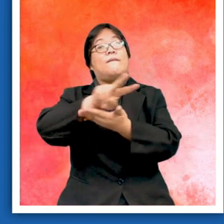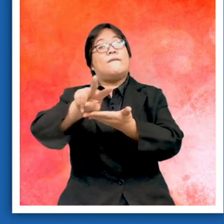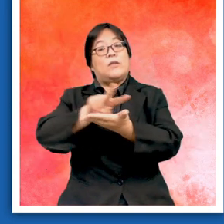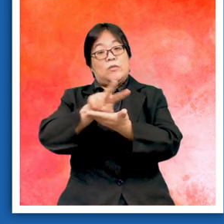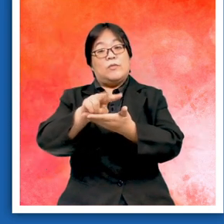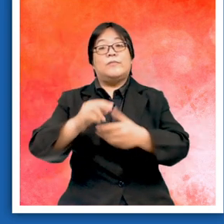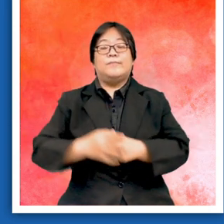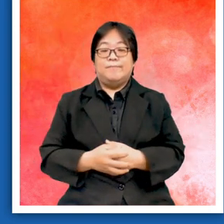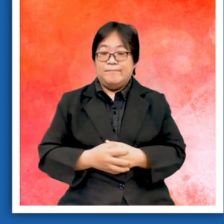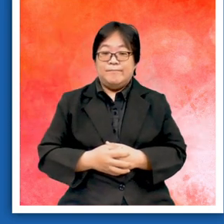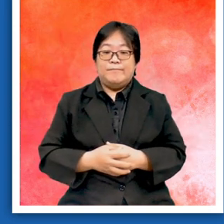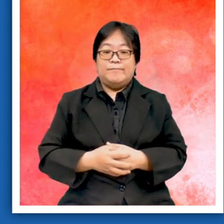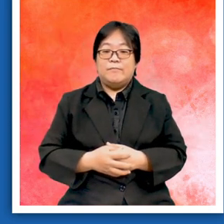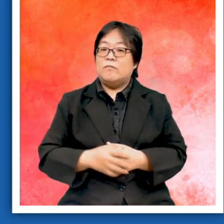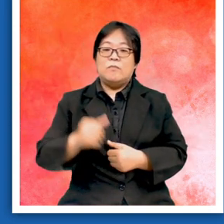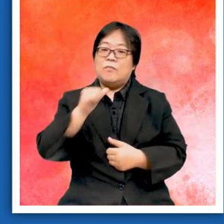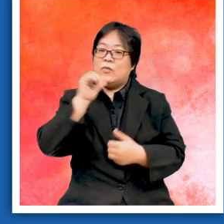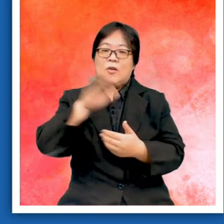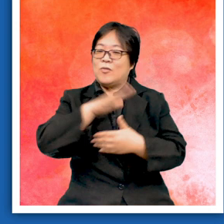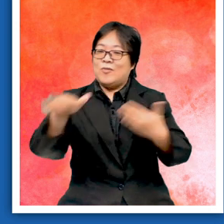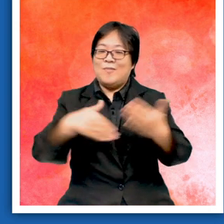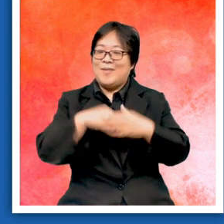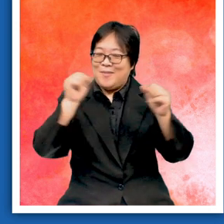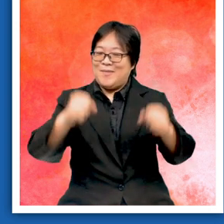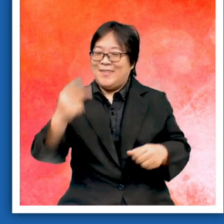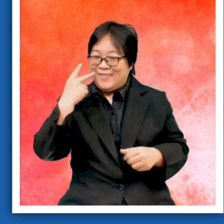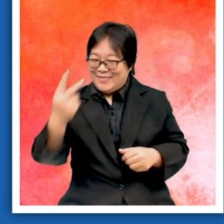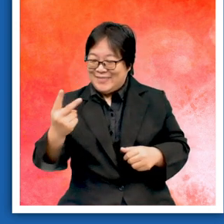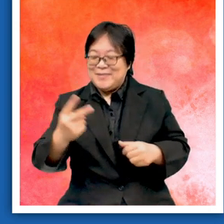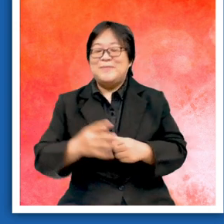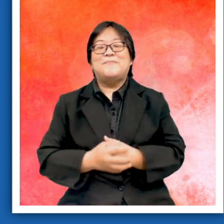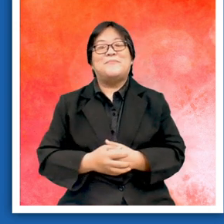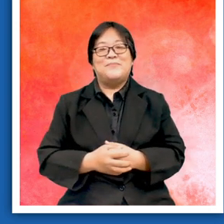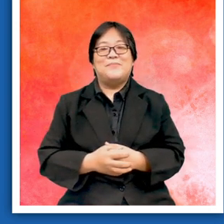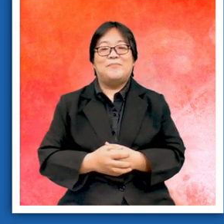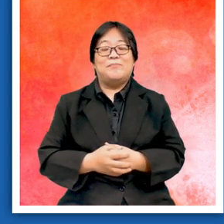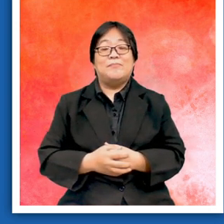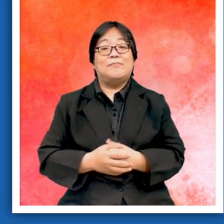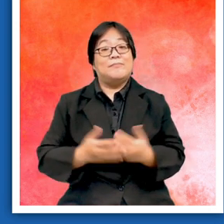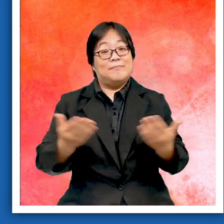so not all are able to see it.